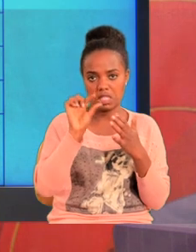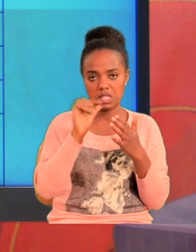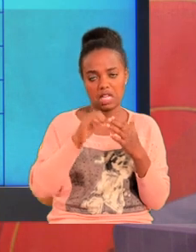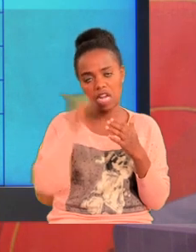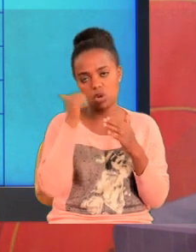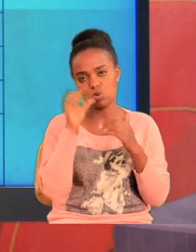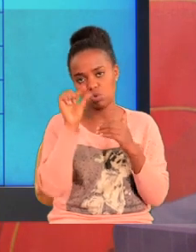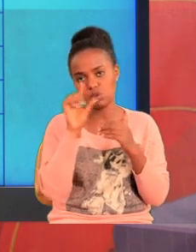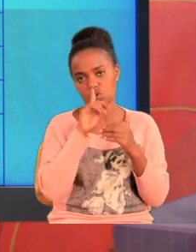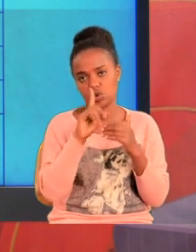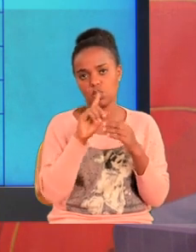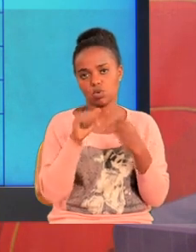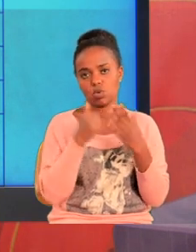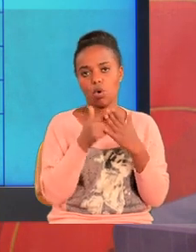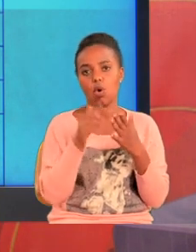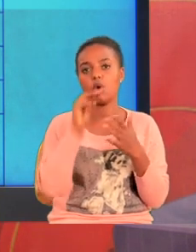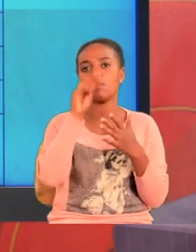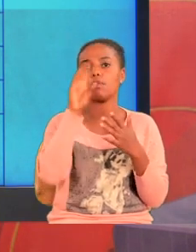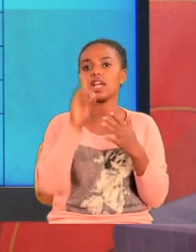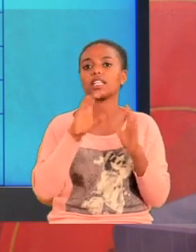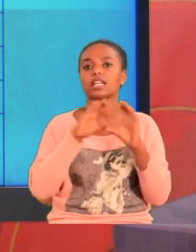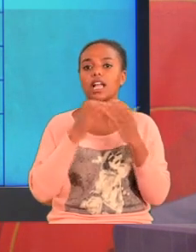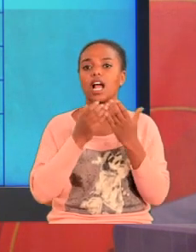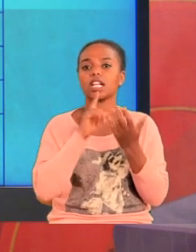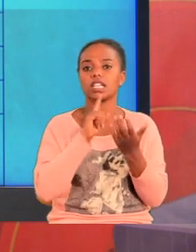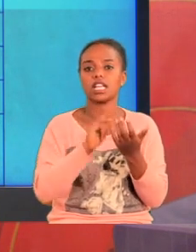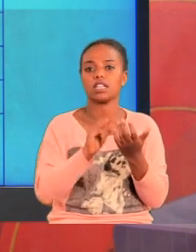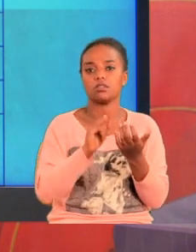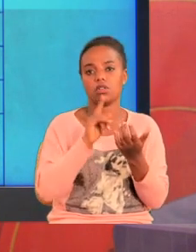the other. So the median class is this one.